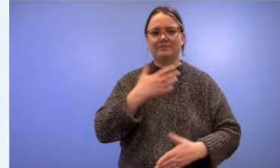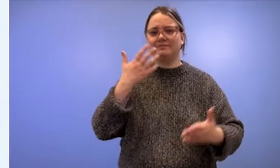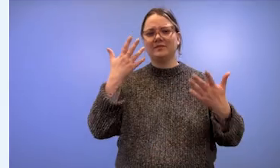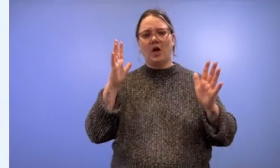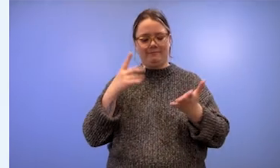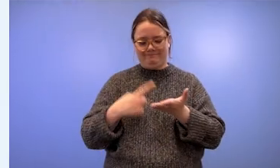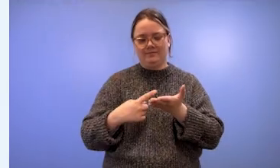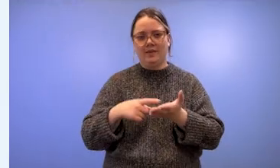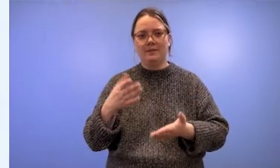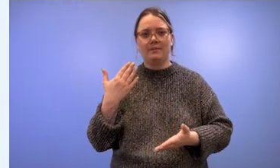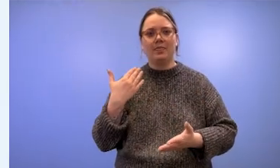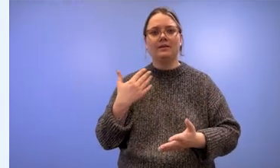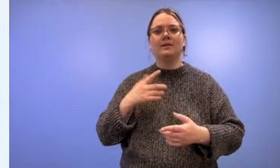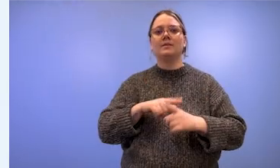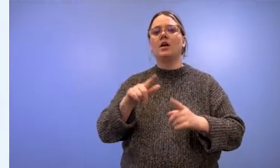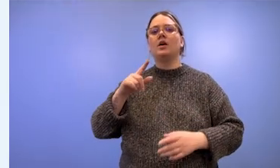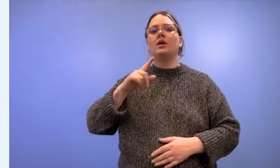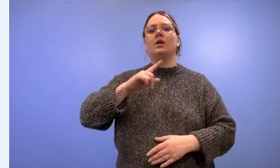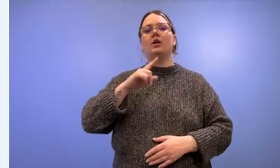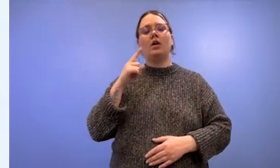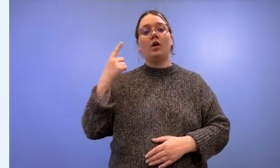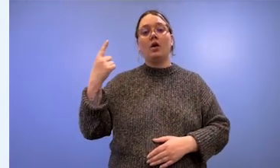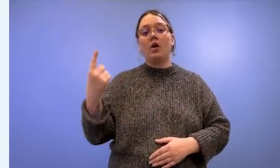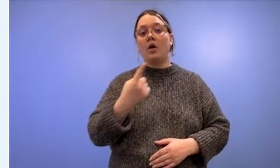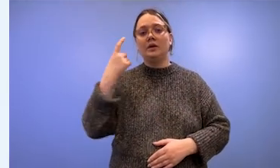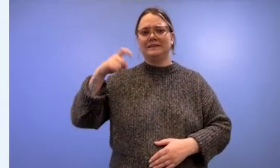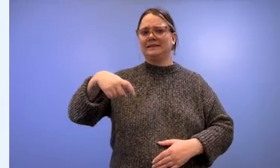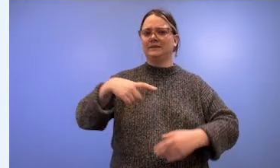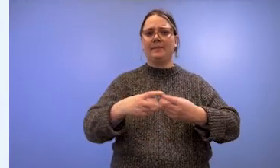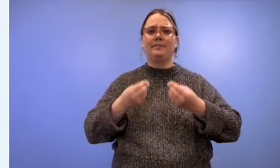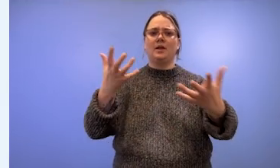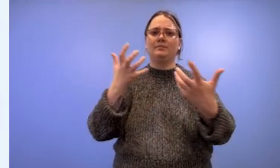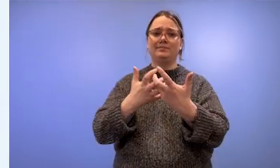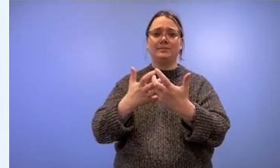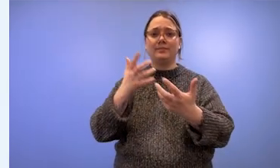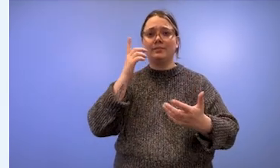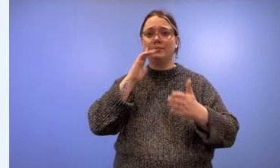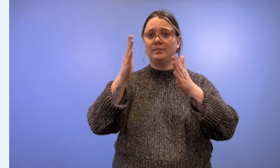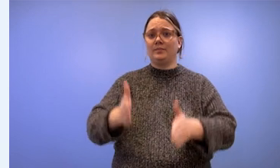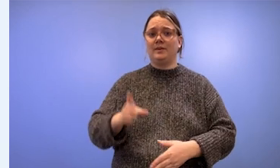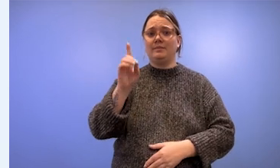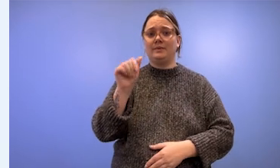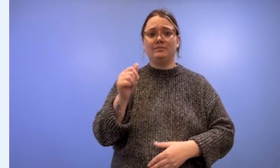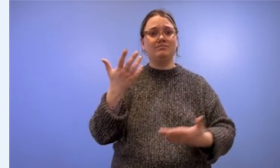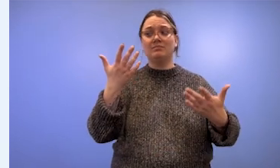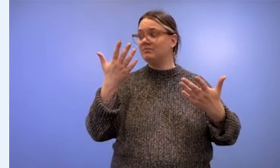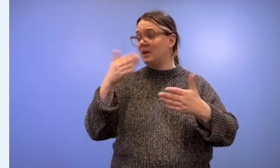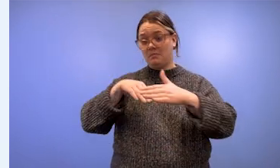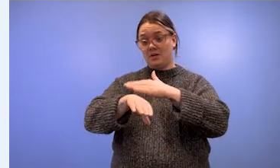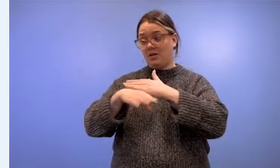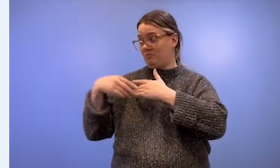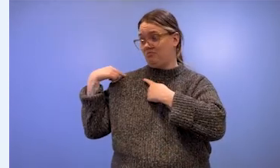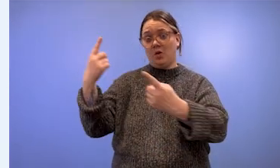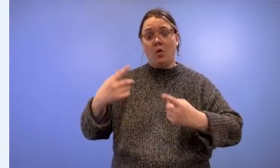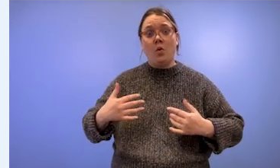sorry, I already kind of said that little part. But there will always be a need to provide accommodations for persons with disabilities, even as accessibility